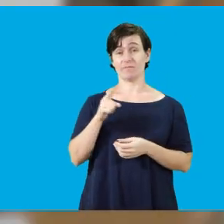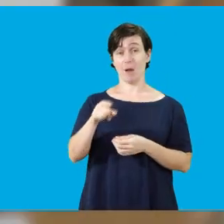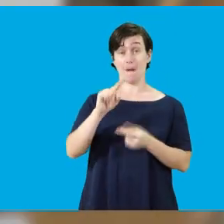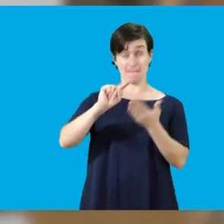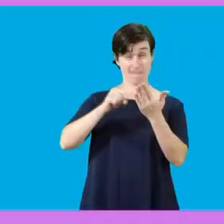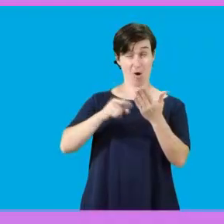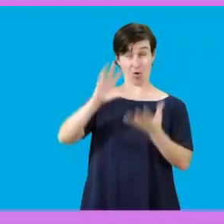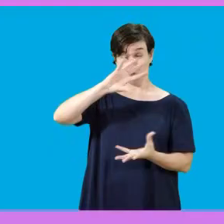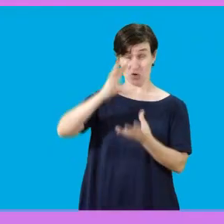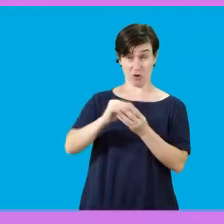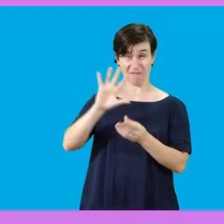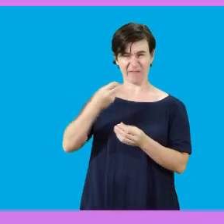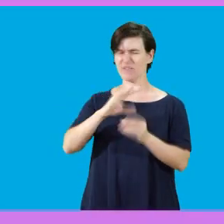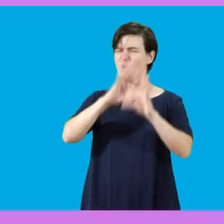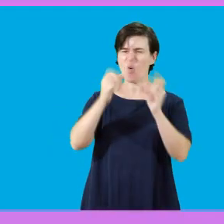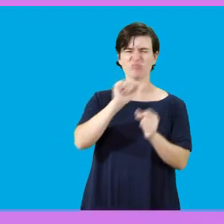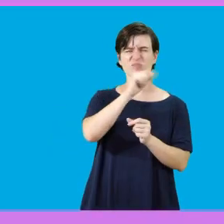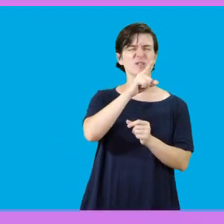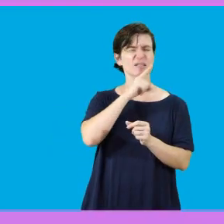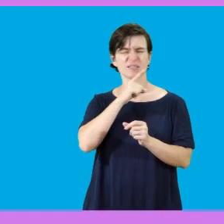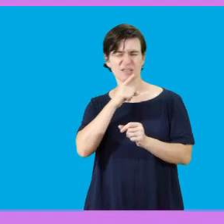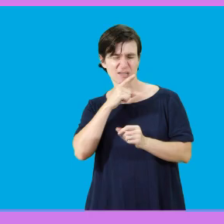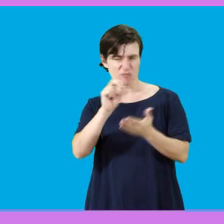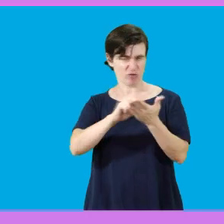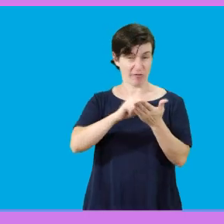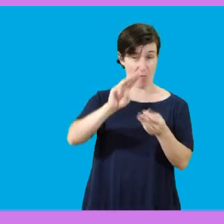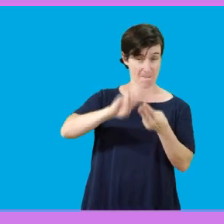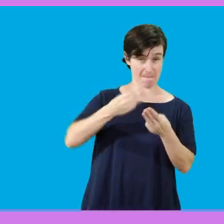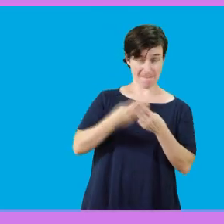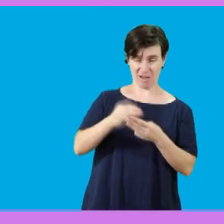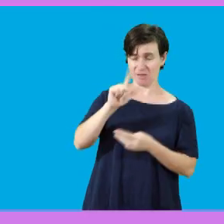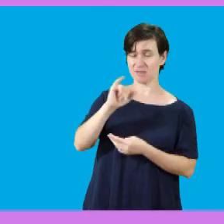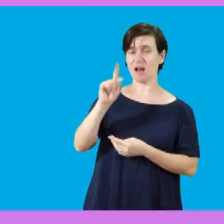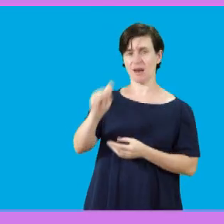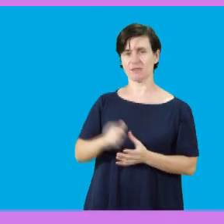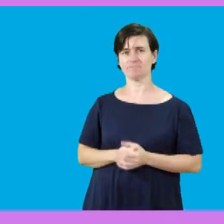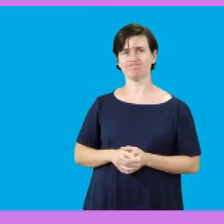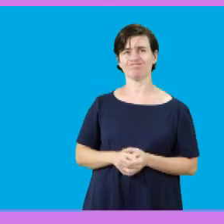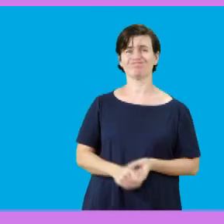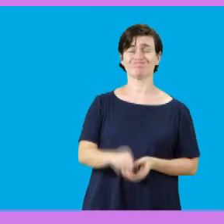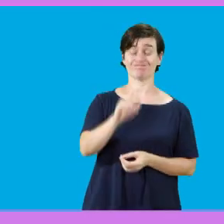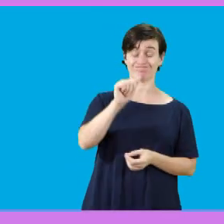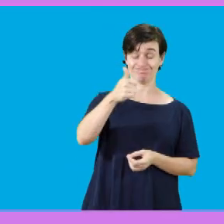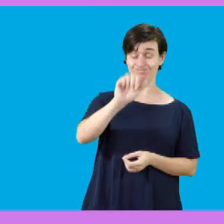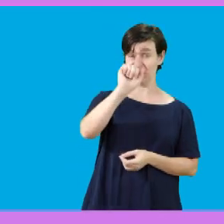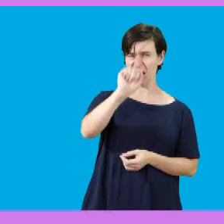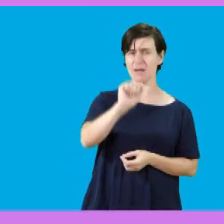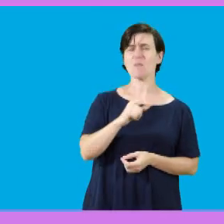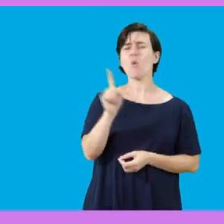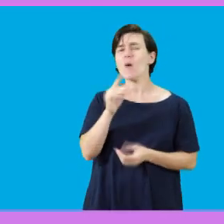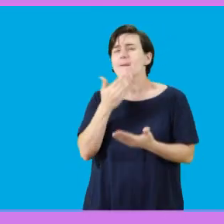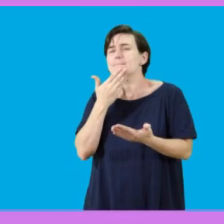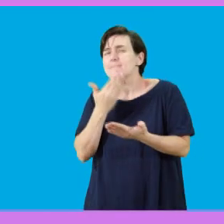gave us her marks out of 50 with all the tests that she's written in this particular subject. Then question A says, what